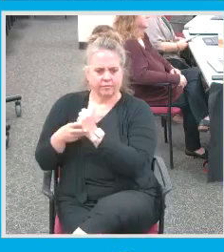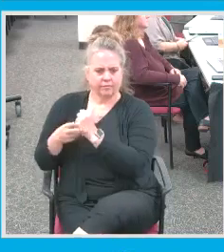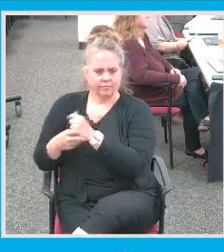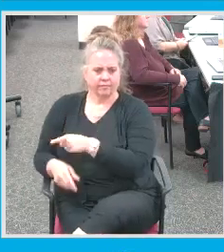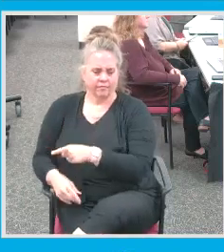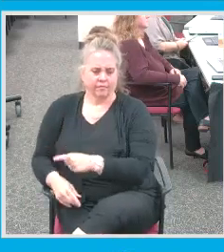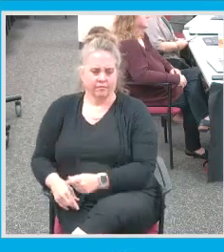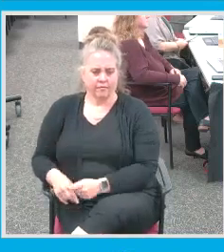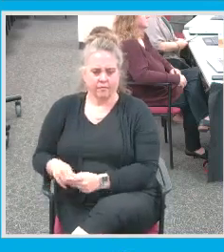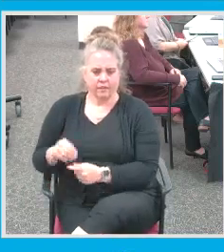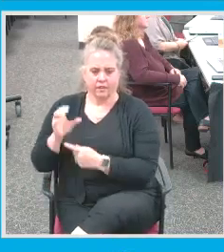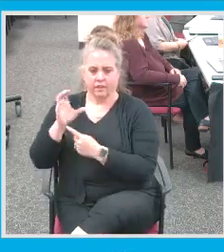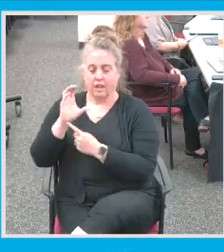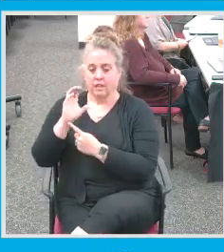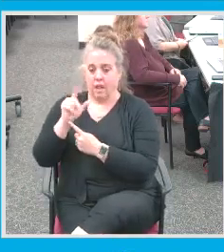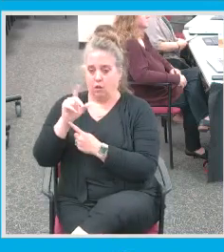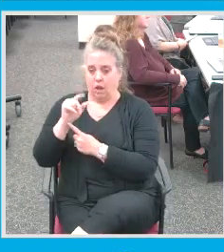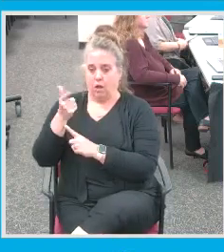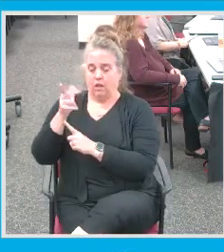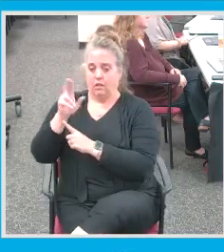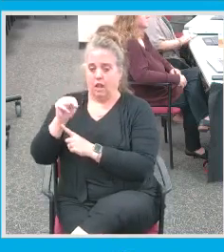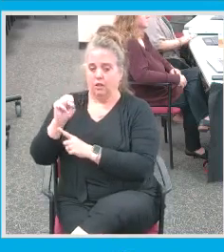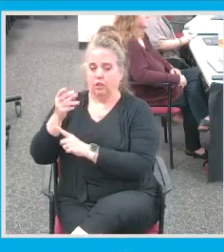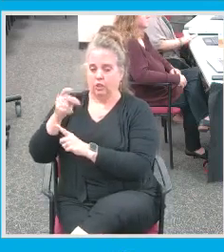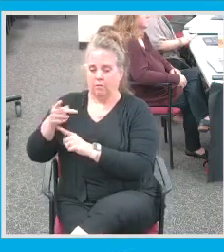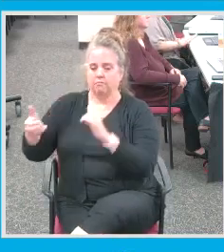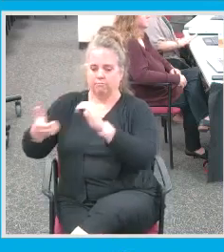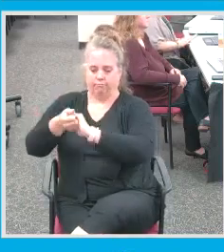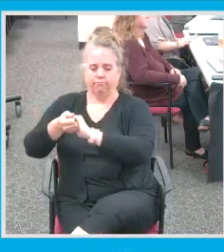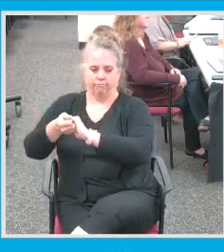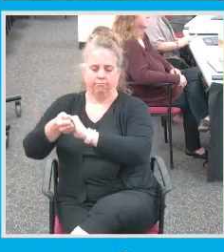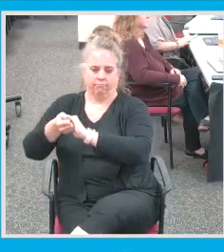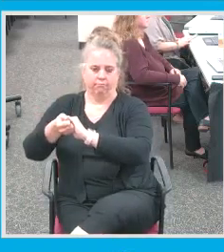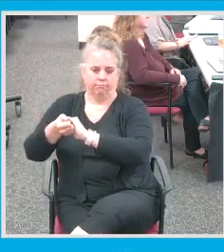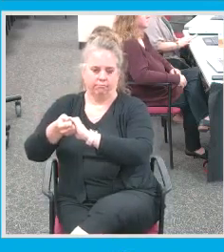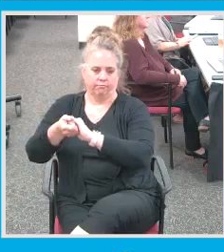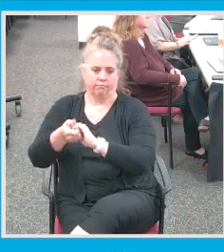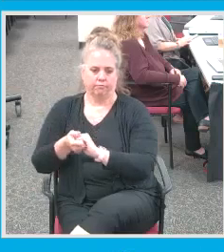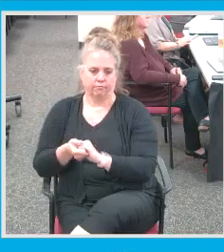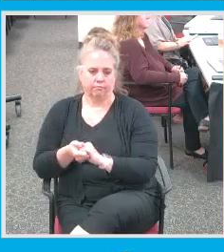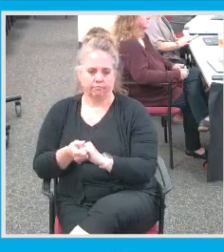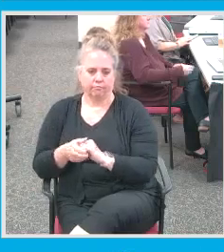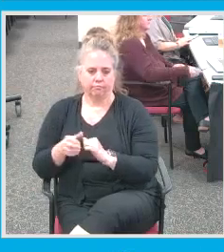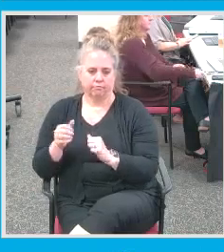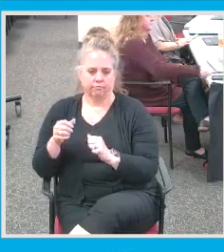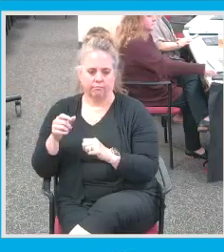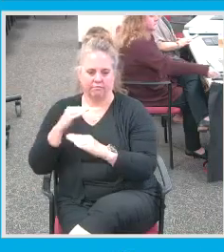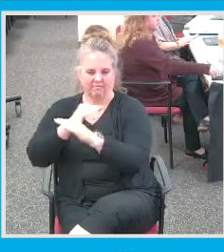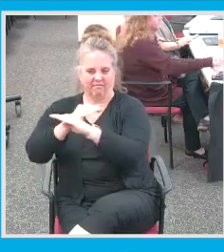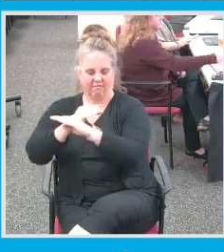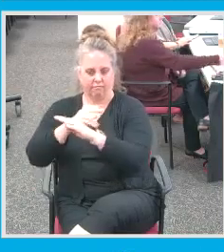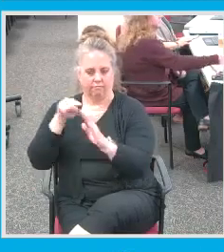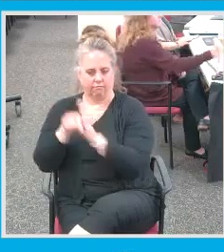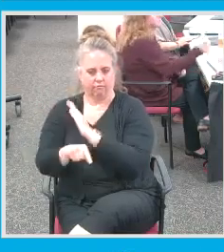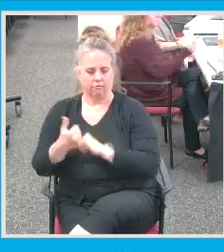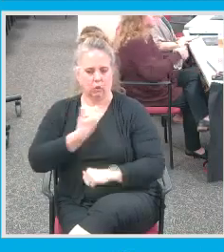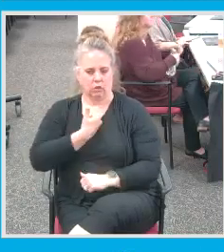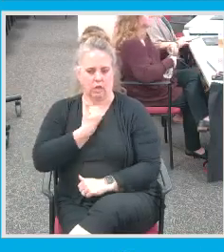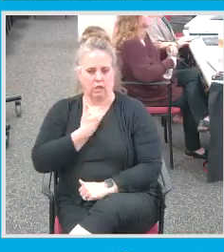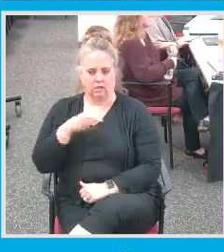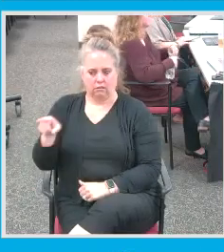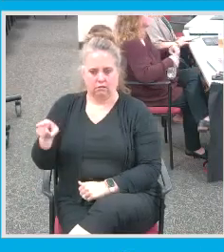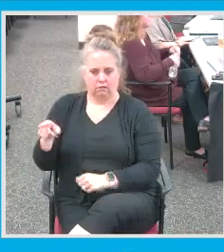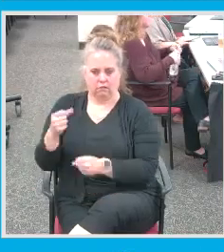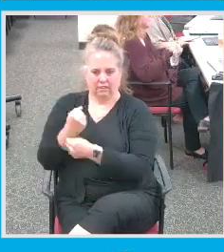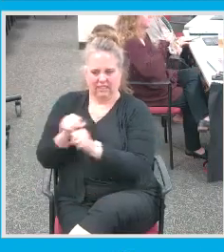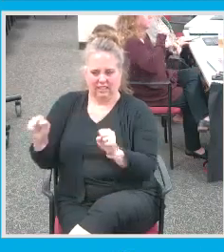Project. So Pikes Peak Suicide Prevention Partnership is contracted through the State Office of Suicide Prevention to pass out awareness and do